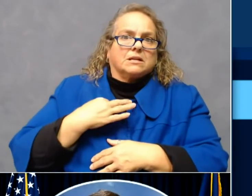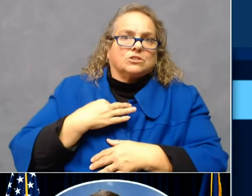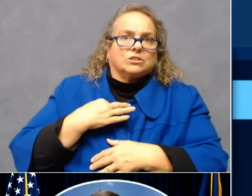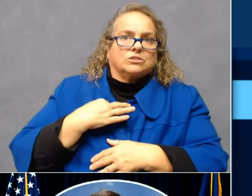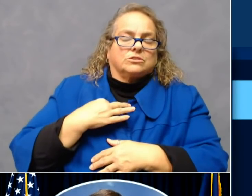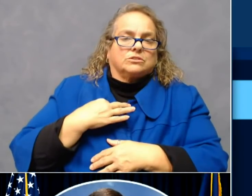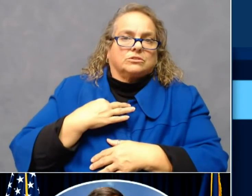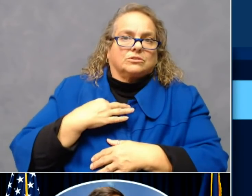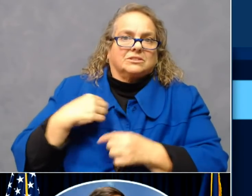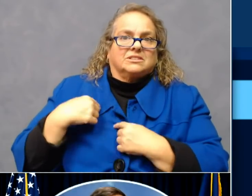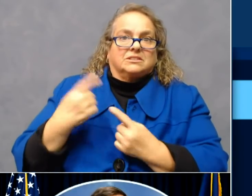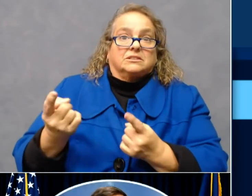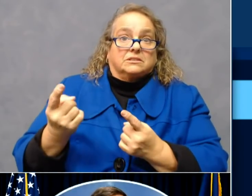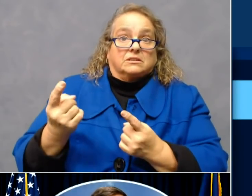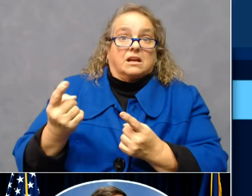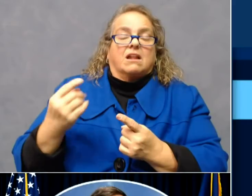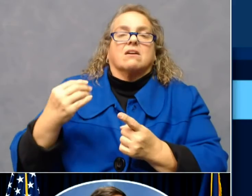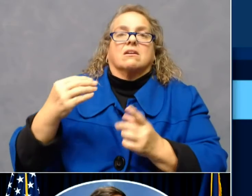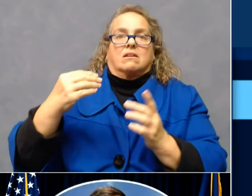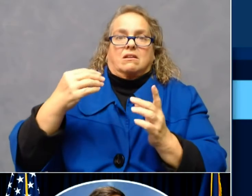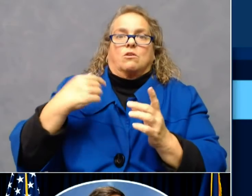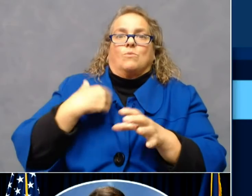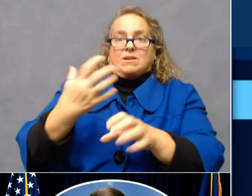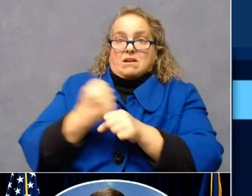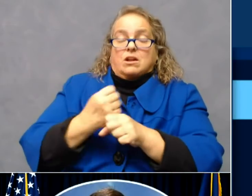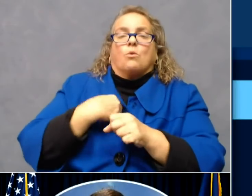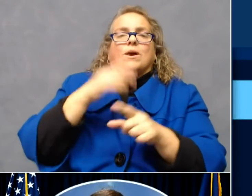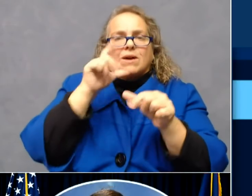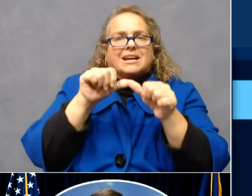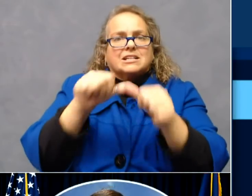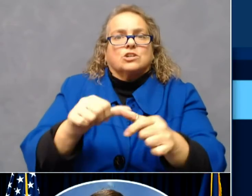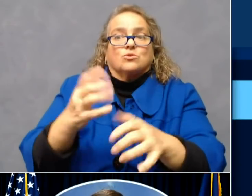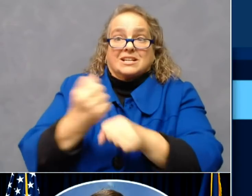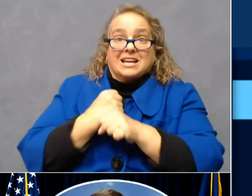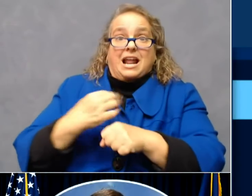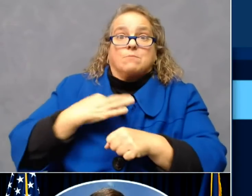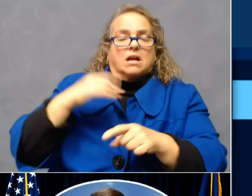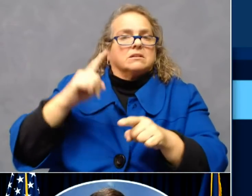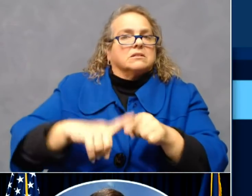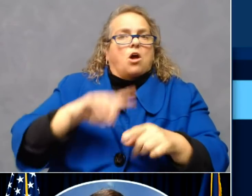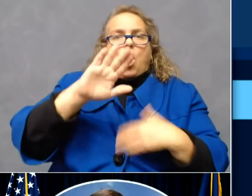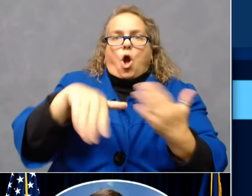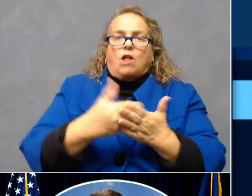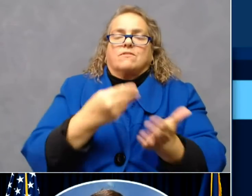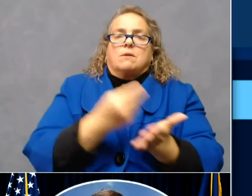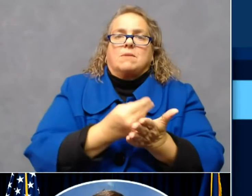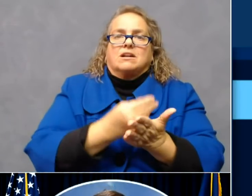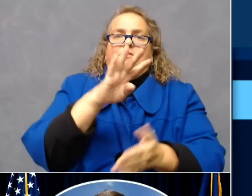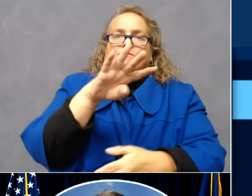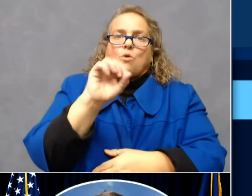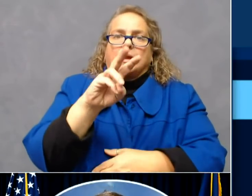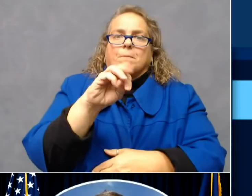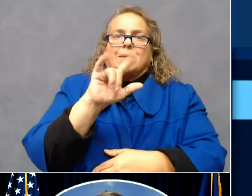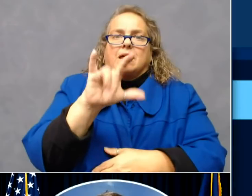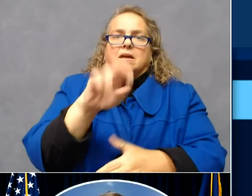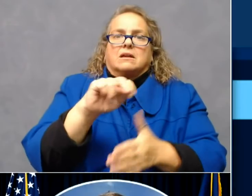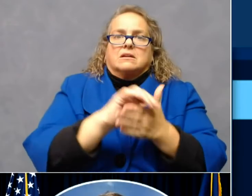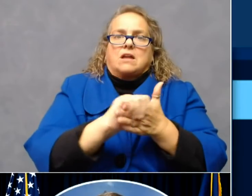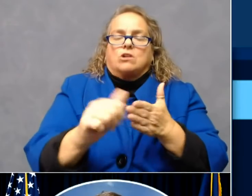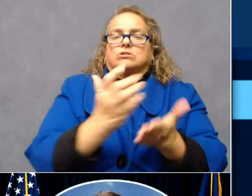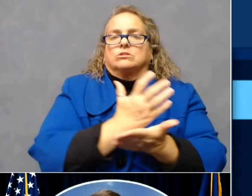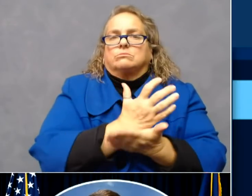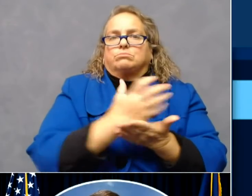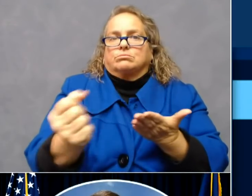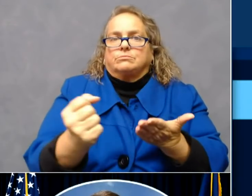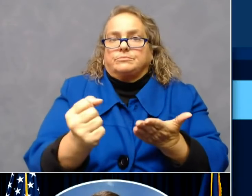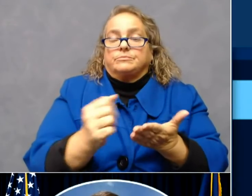applications filed. And we're going to continue to take applications until we have fully exhausted the $40 million that we have set aside. What can